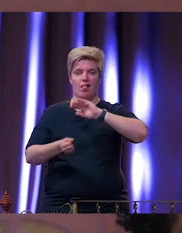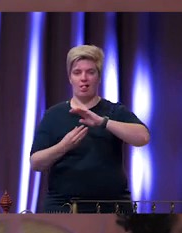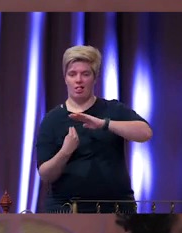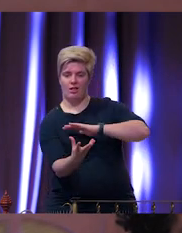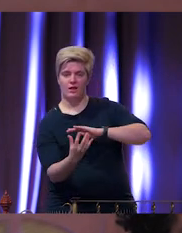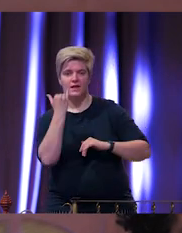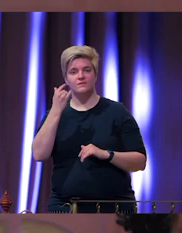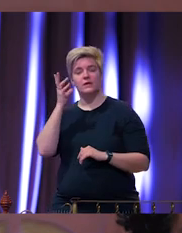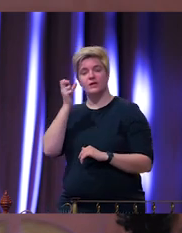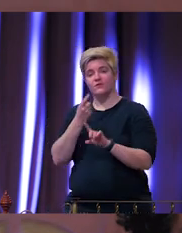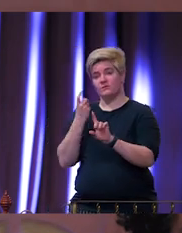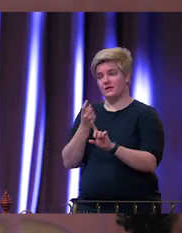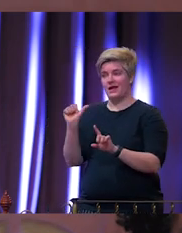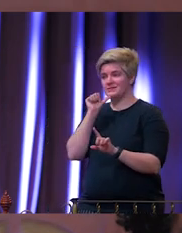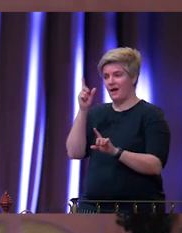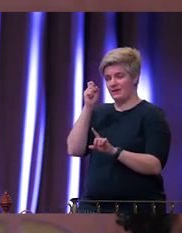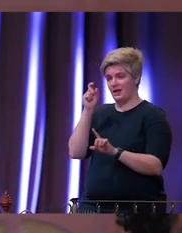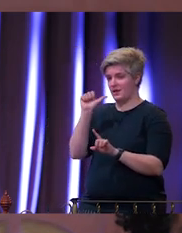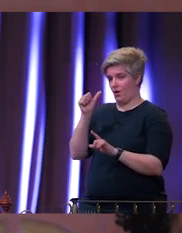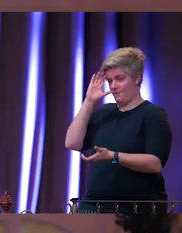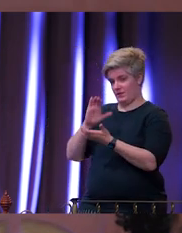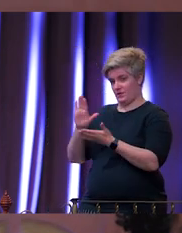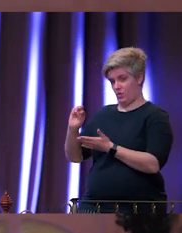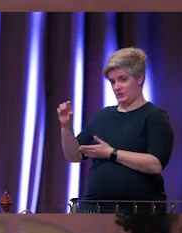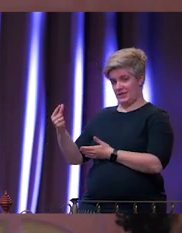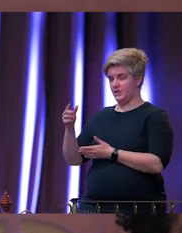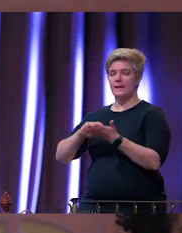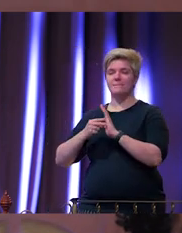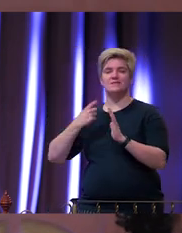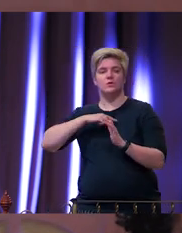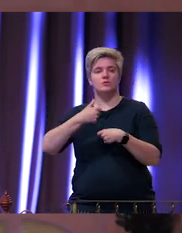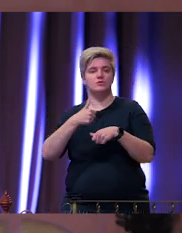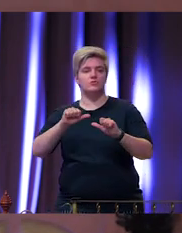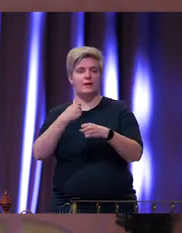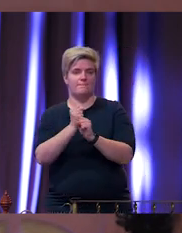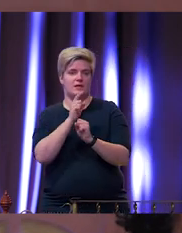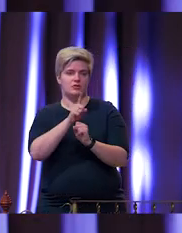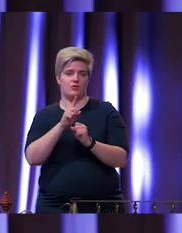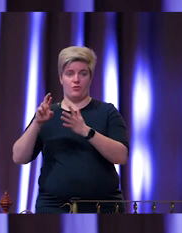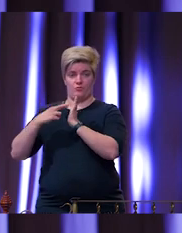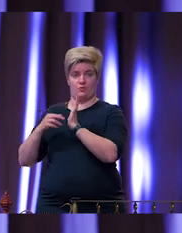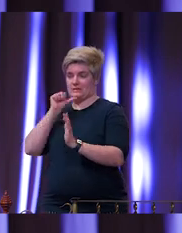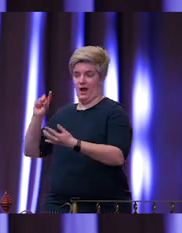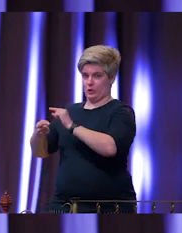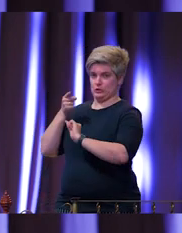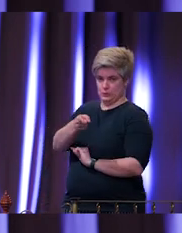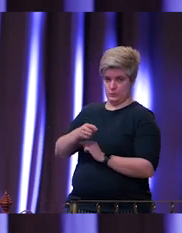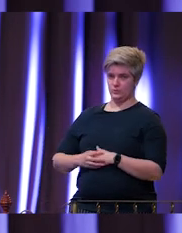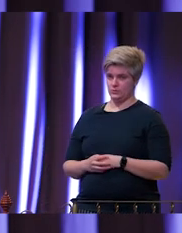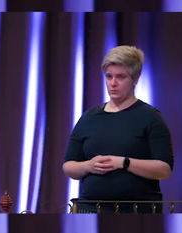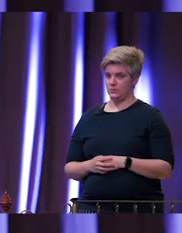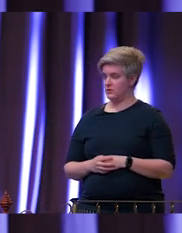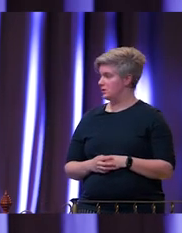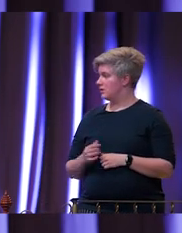someone, it's not because they don't believe in your organization, it just means we're trying to make sure the rules don't hurt you. Yeah, I think